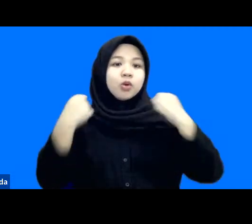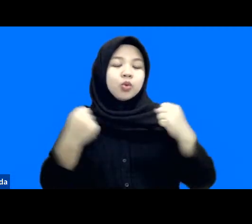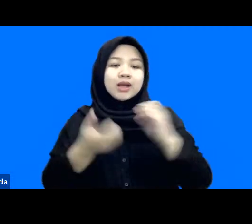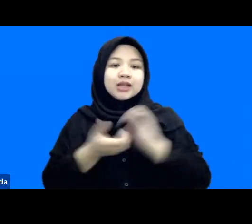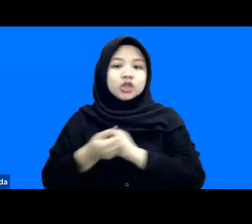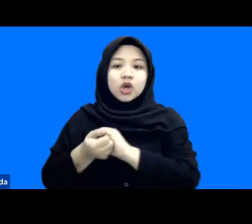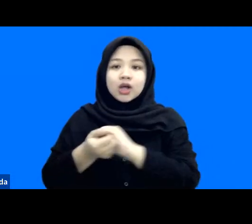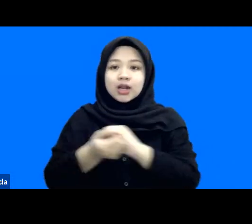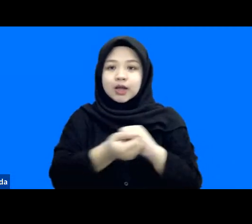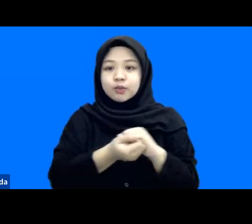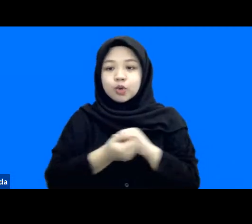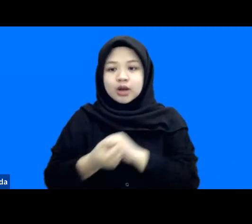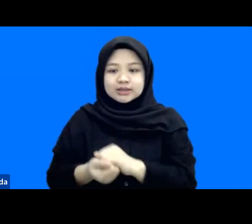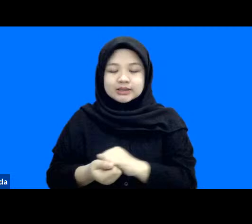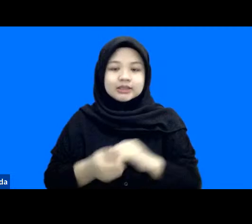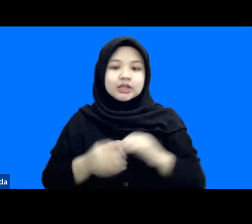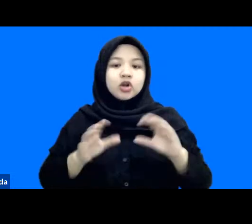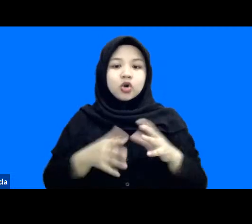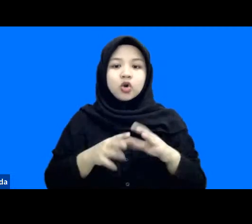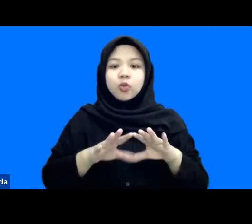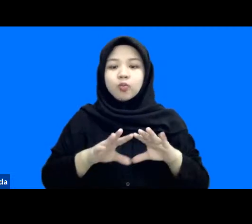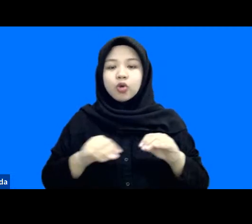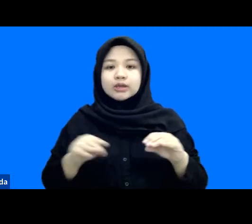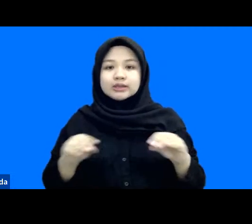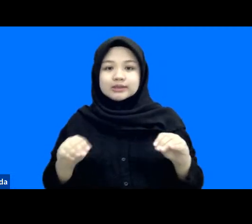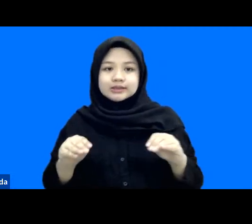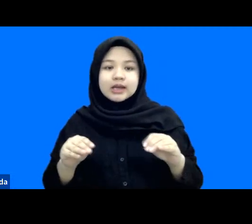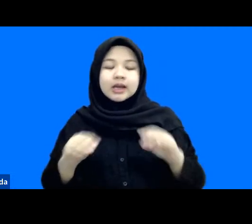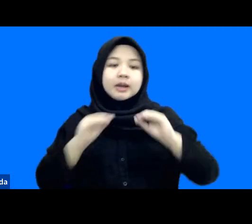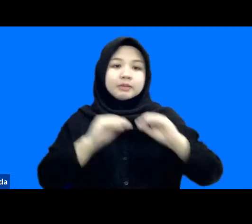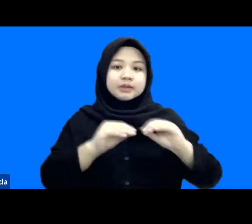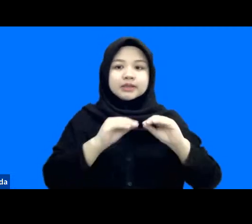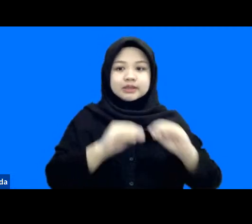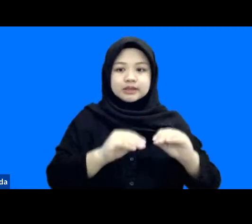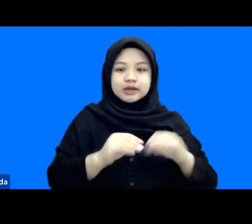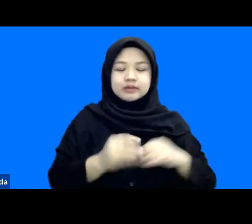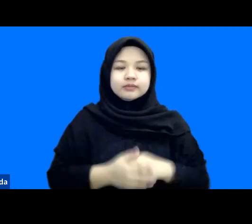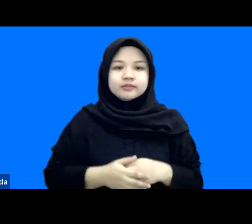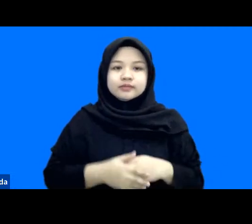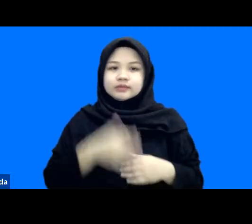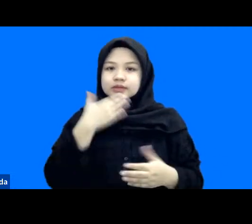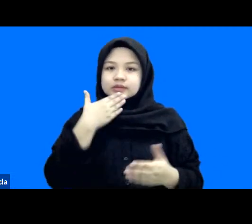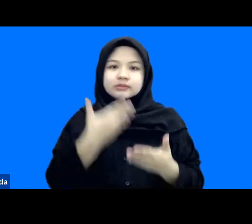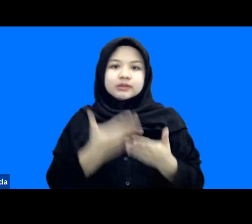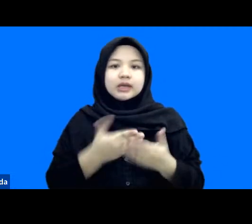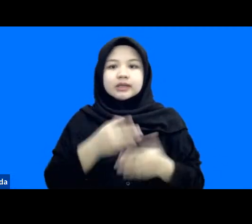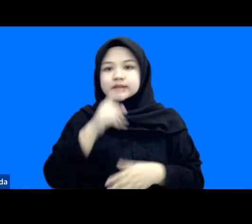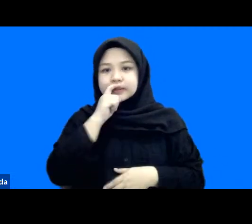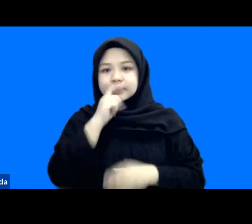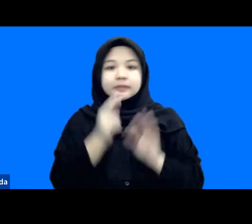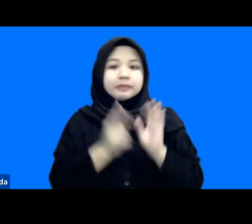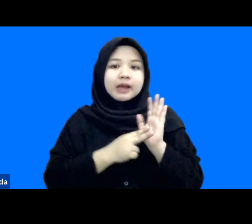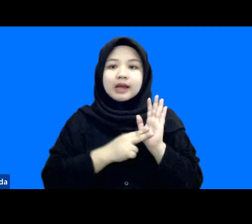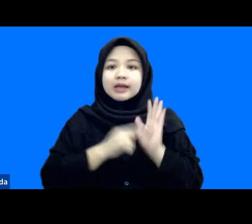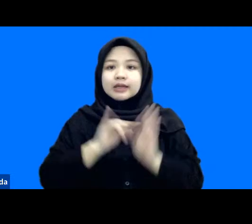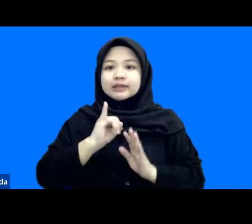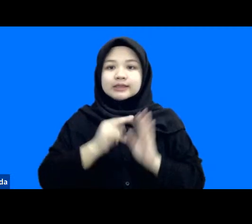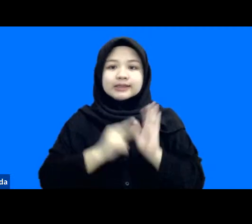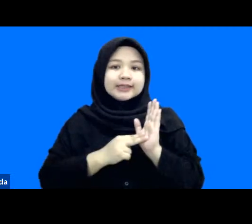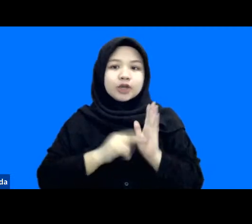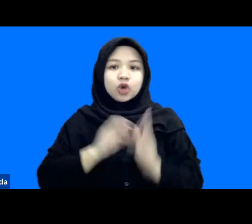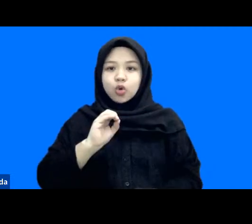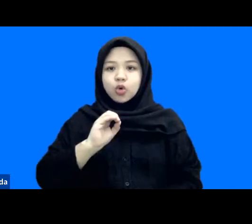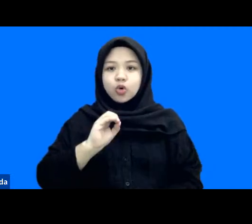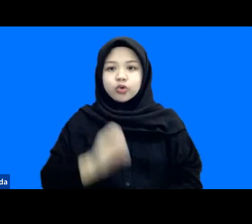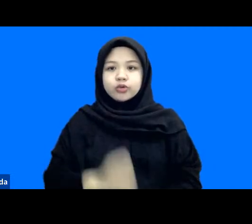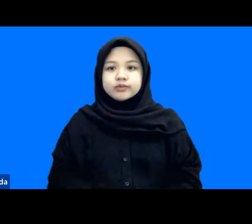G20. So once again, thank you, Pak Nino. And we also engage with